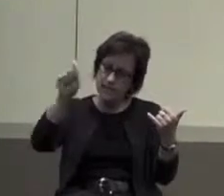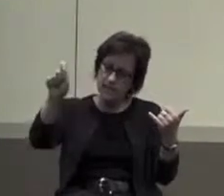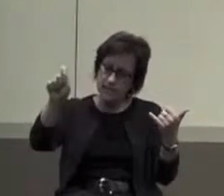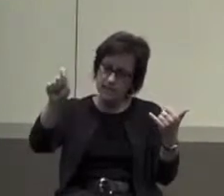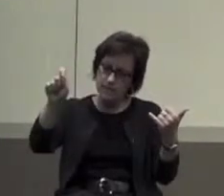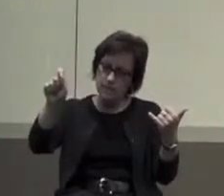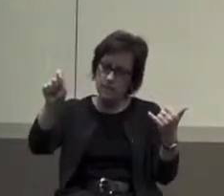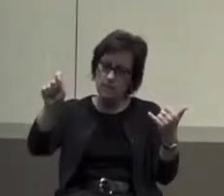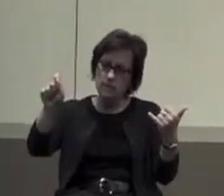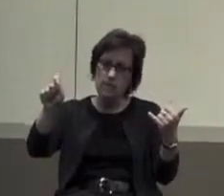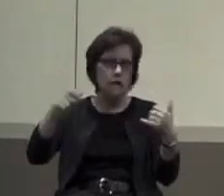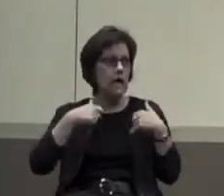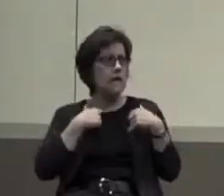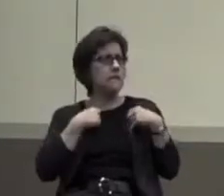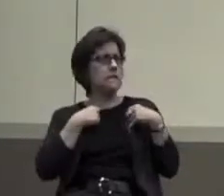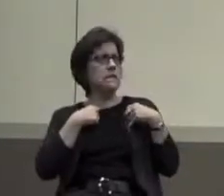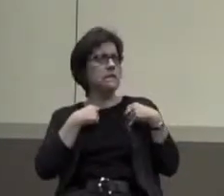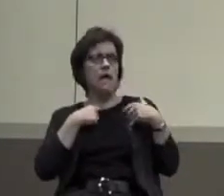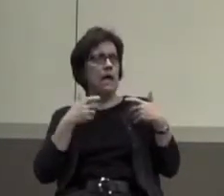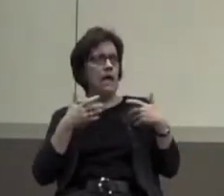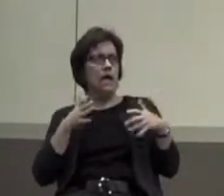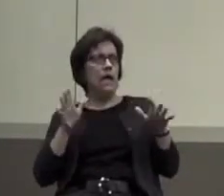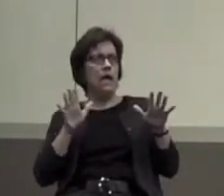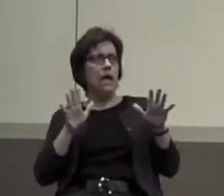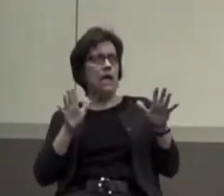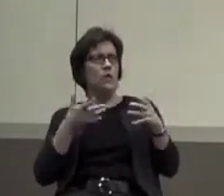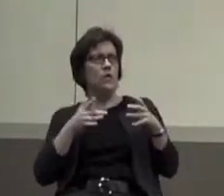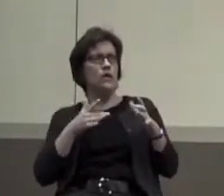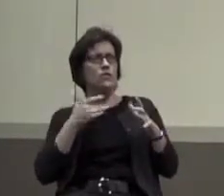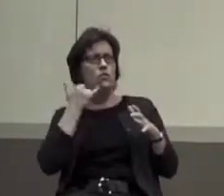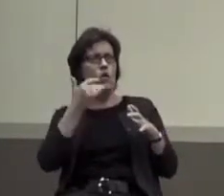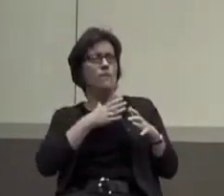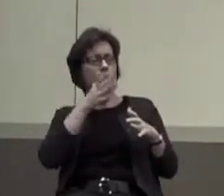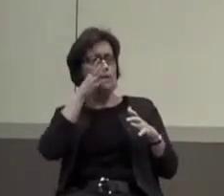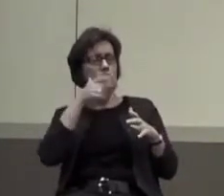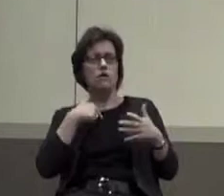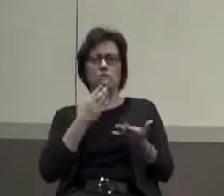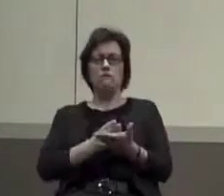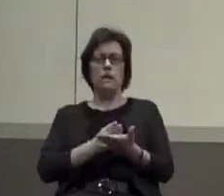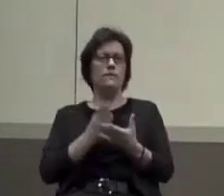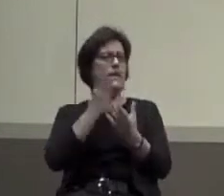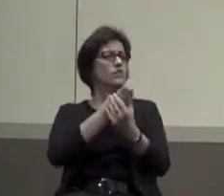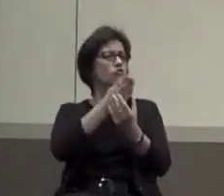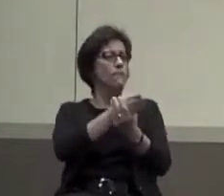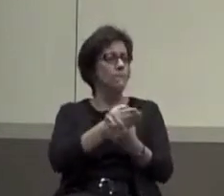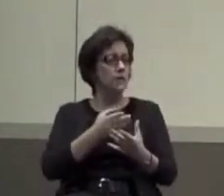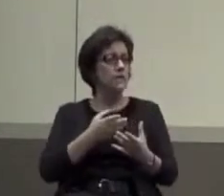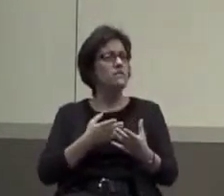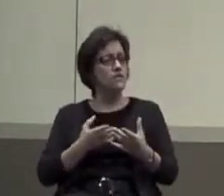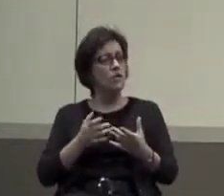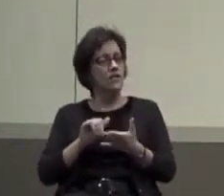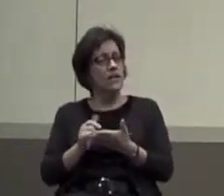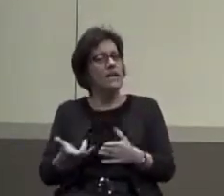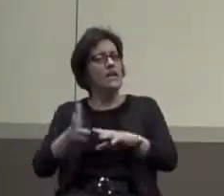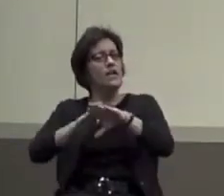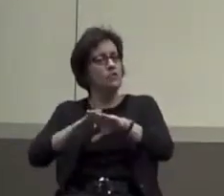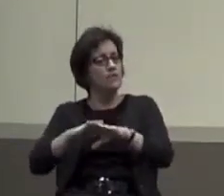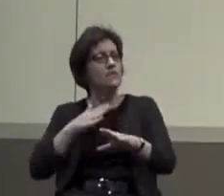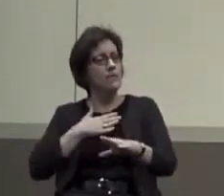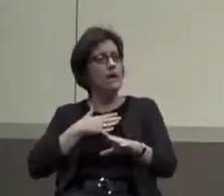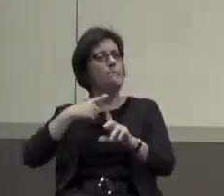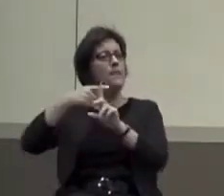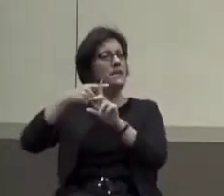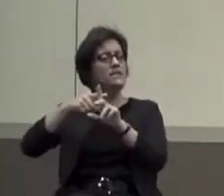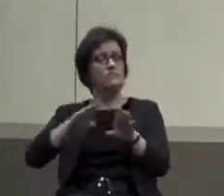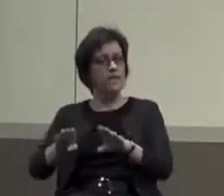want you to call my parents, so I will not interrupt you anymore. So it's an increase in my positive behavior of